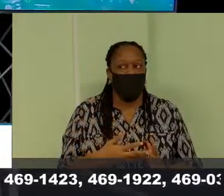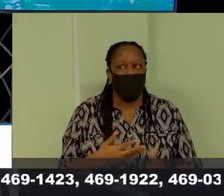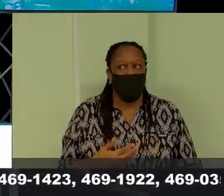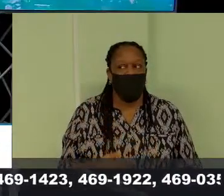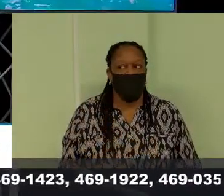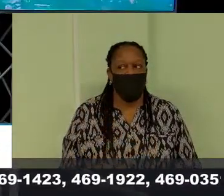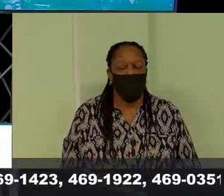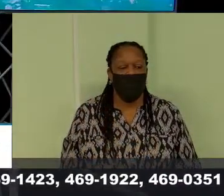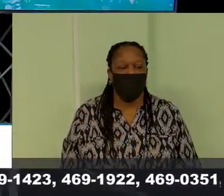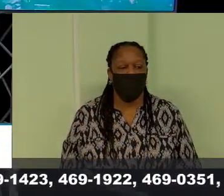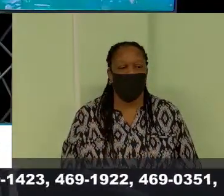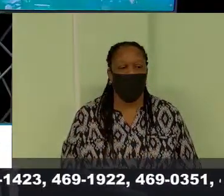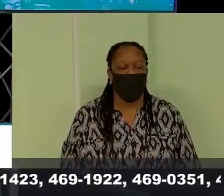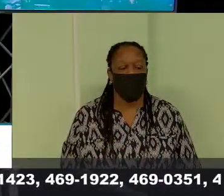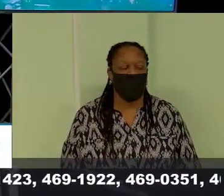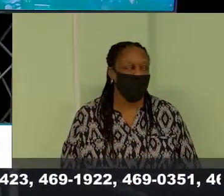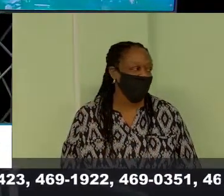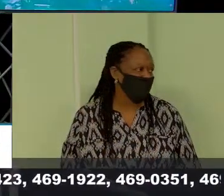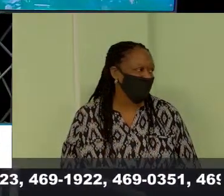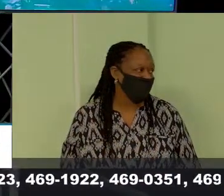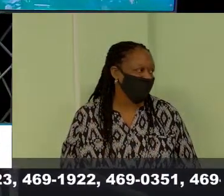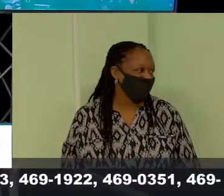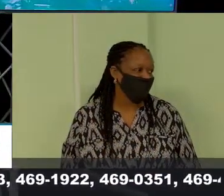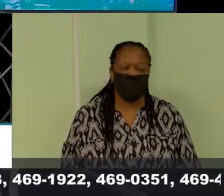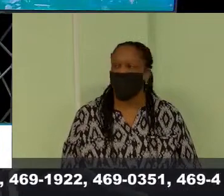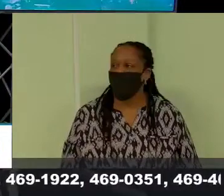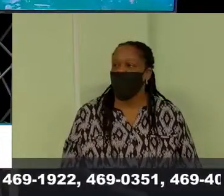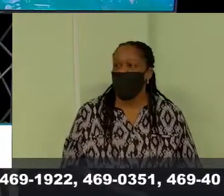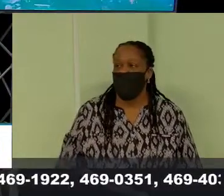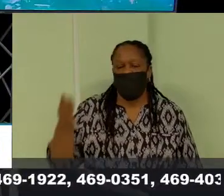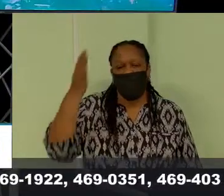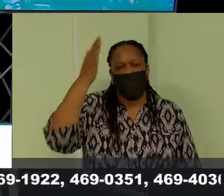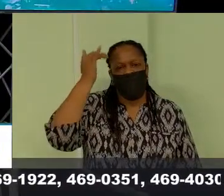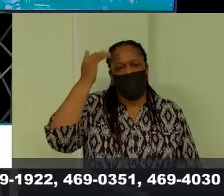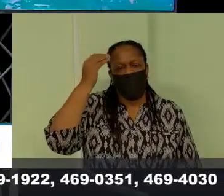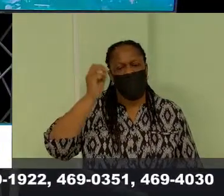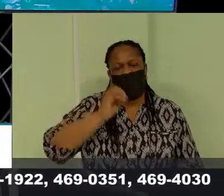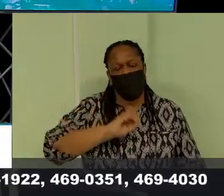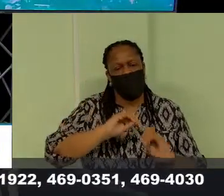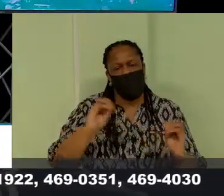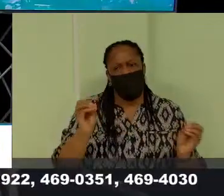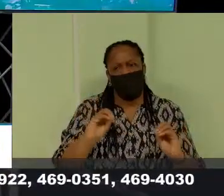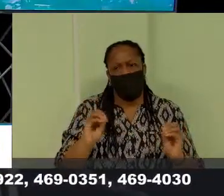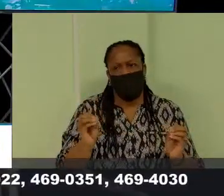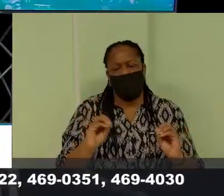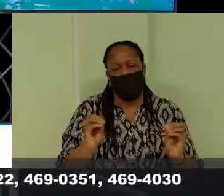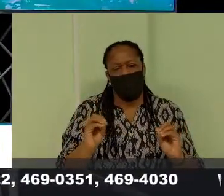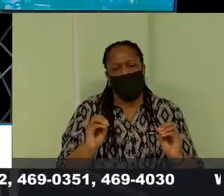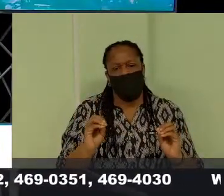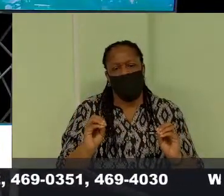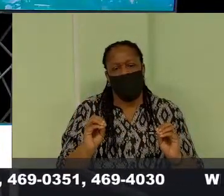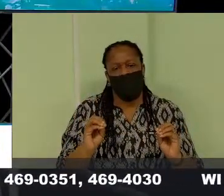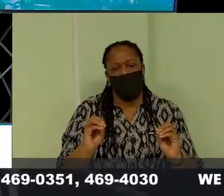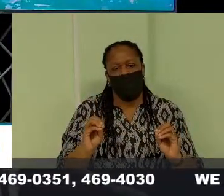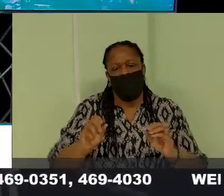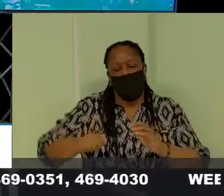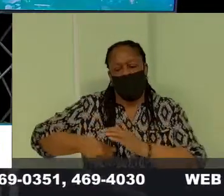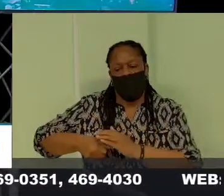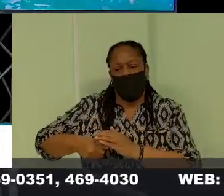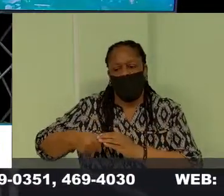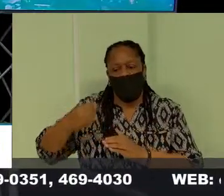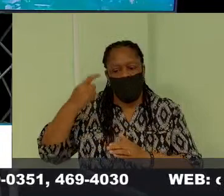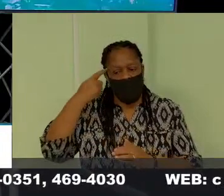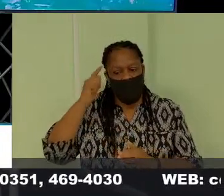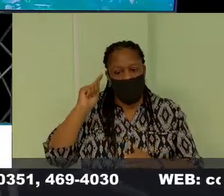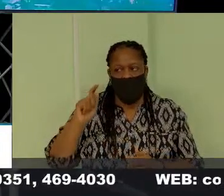The next question, why is there no quarantine for persons coming from the Caribbean bubble? Doesn't